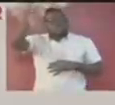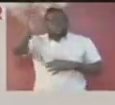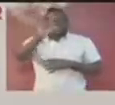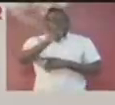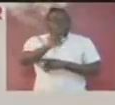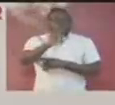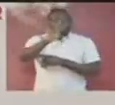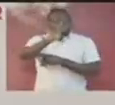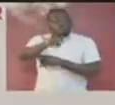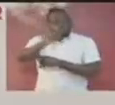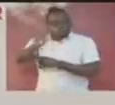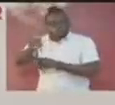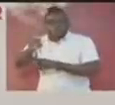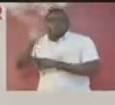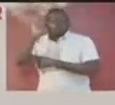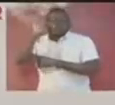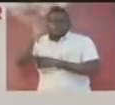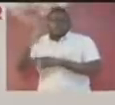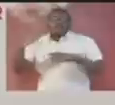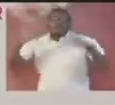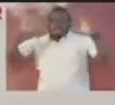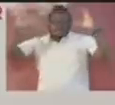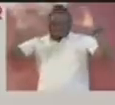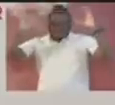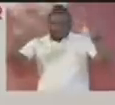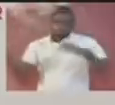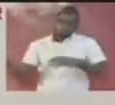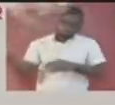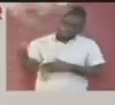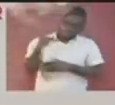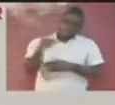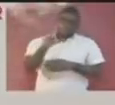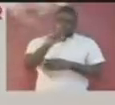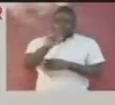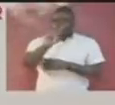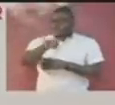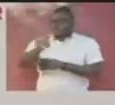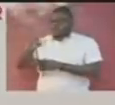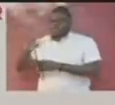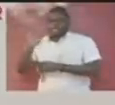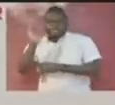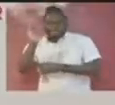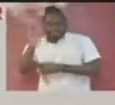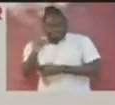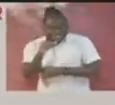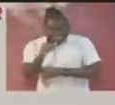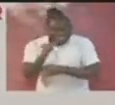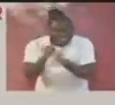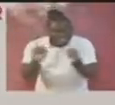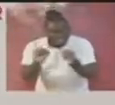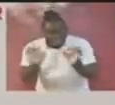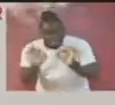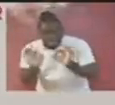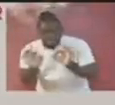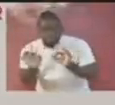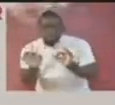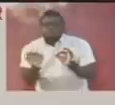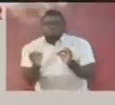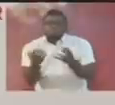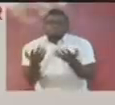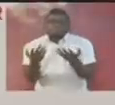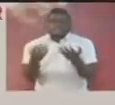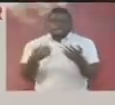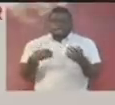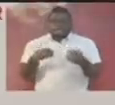great clandestine backyard activity praying that the police don't catch you, not going to count, because you're not going to be